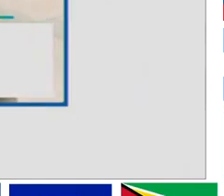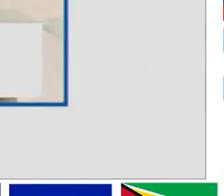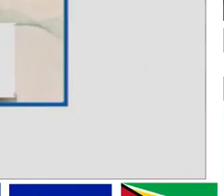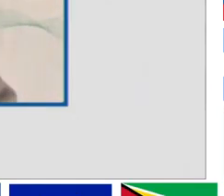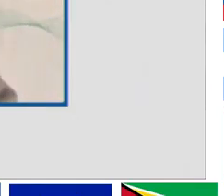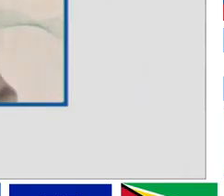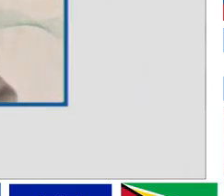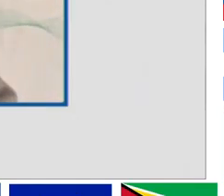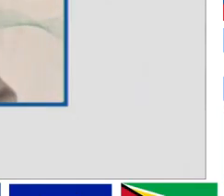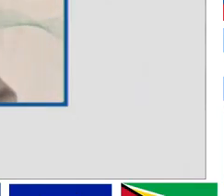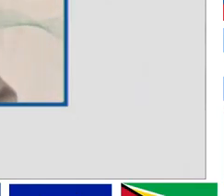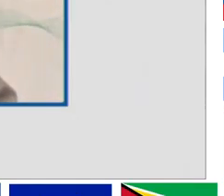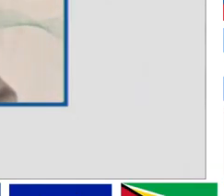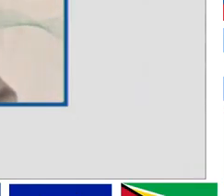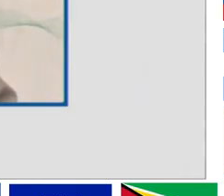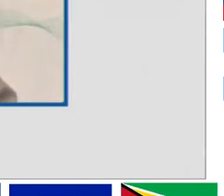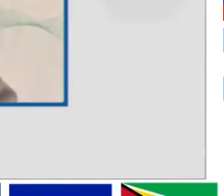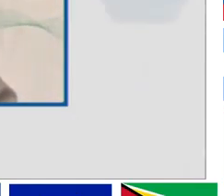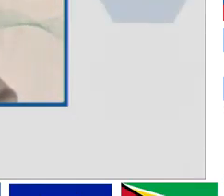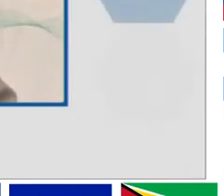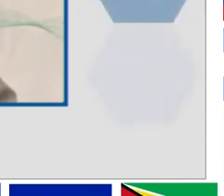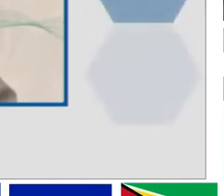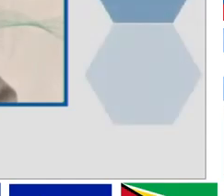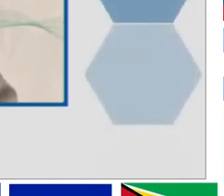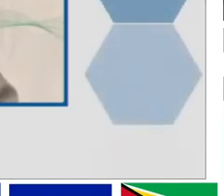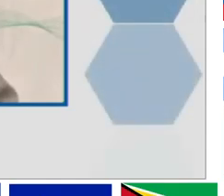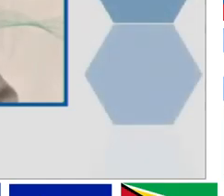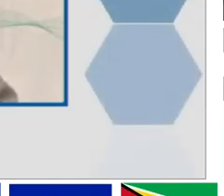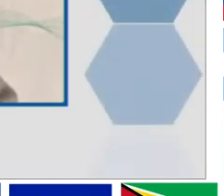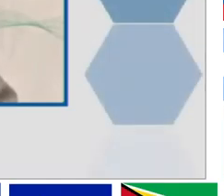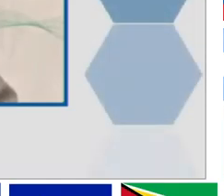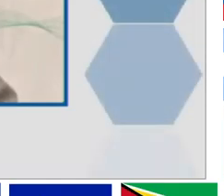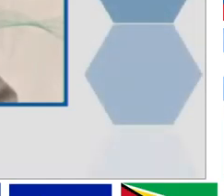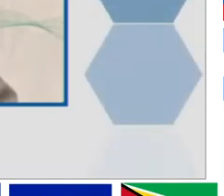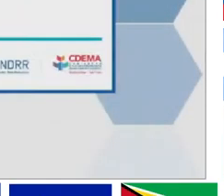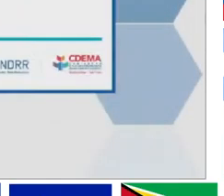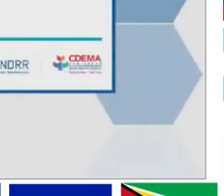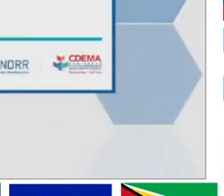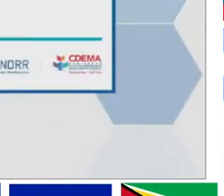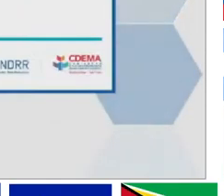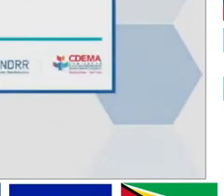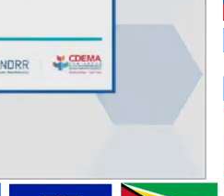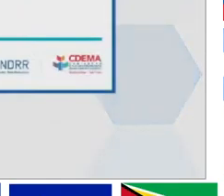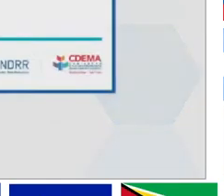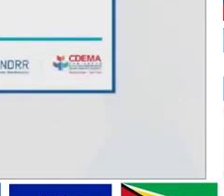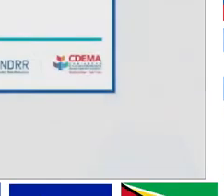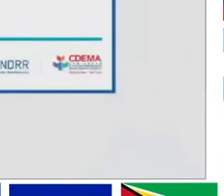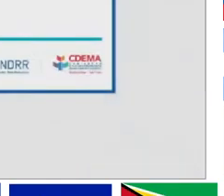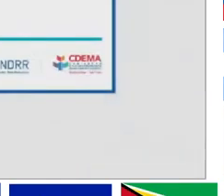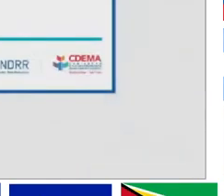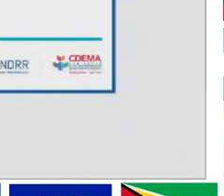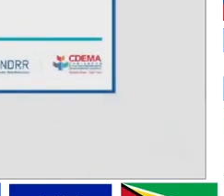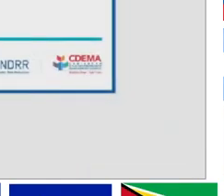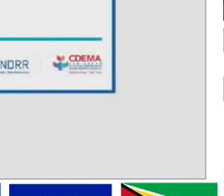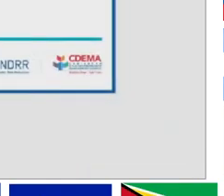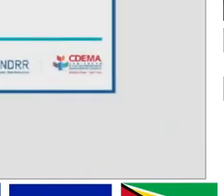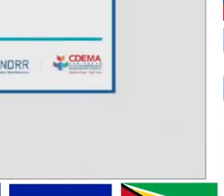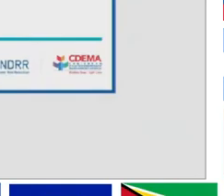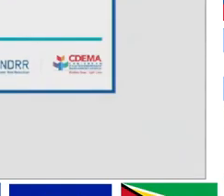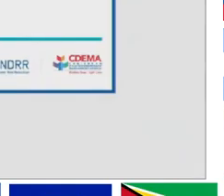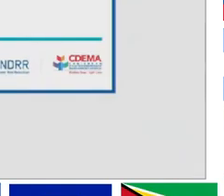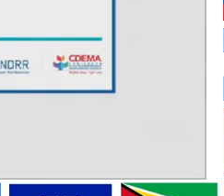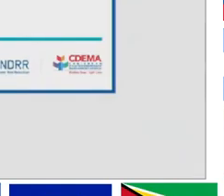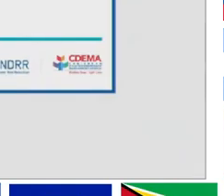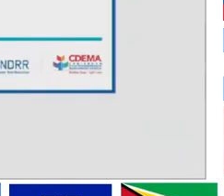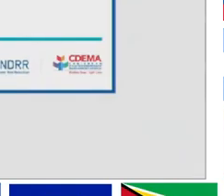special session. We're very honored to have you. So in my presentation this afternoon, I want